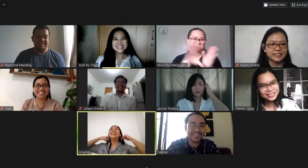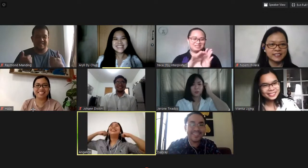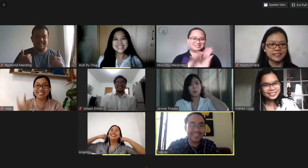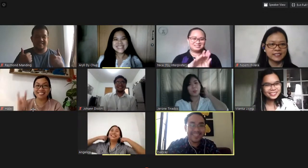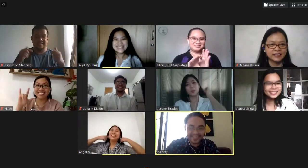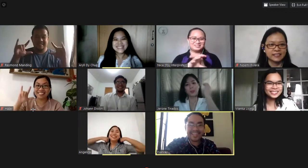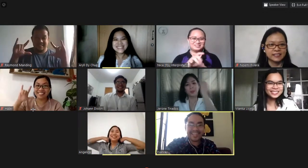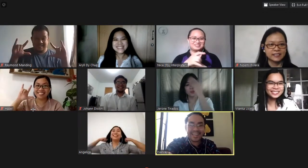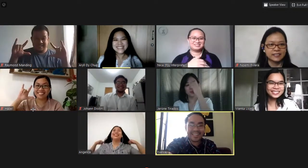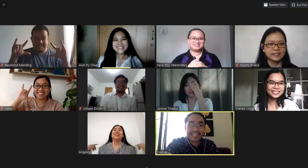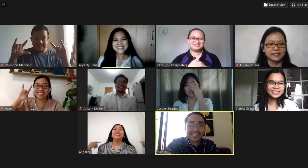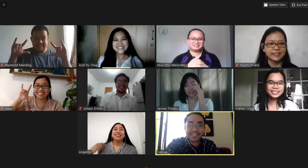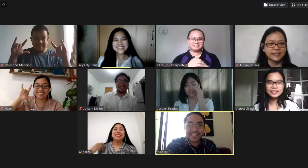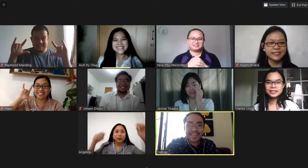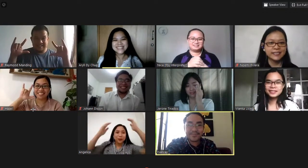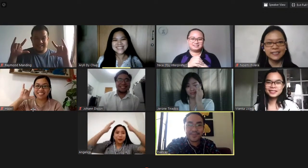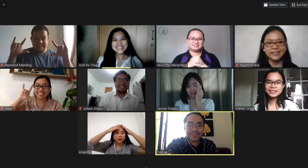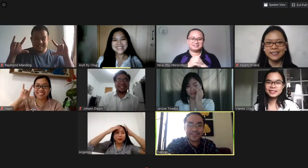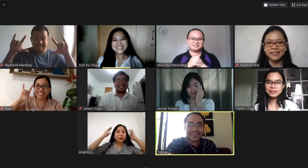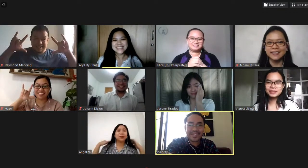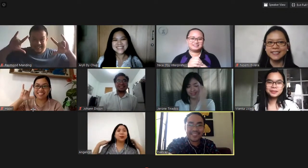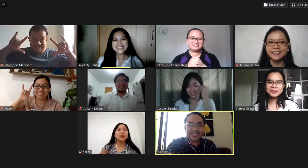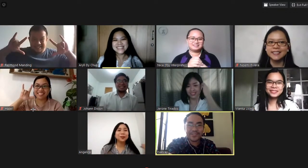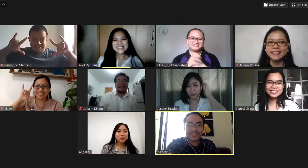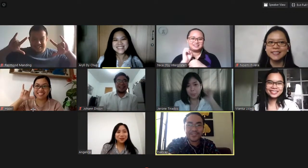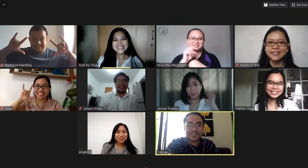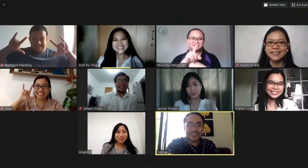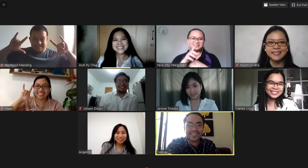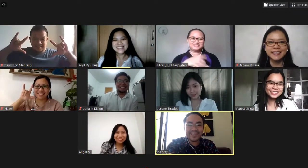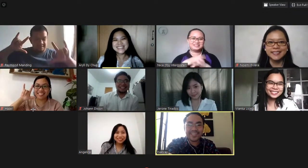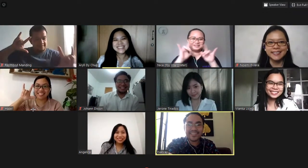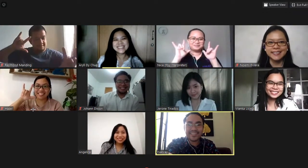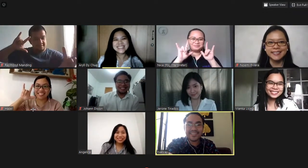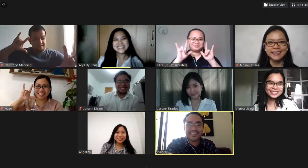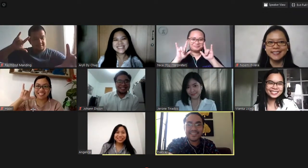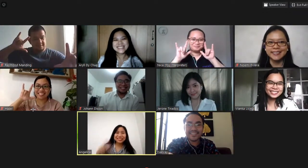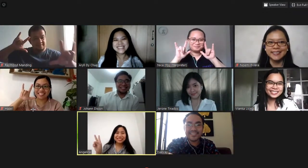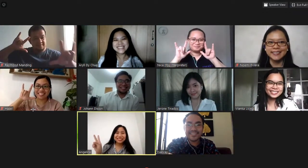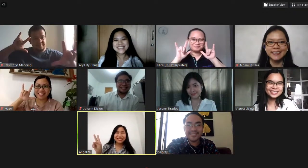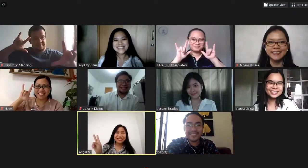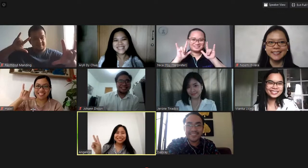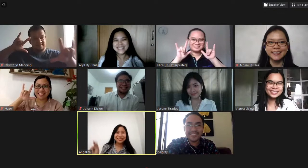picture. Okay, screenshot na lang po. 1, 2, 3.